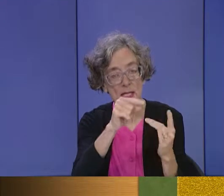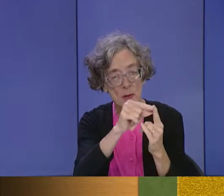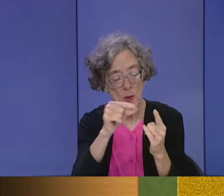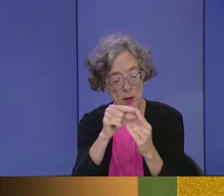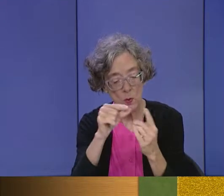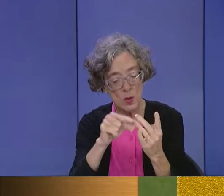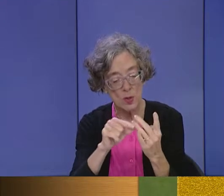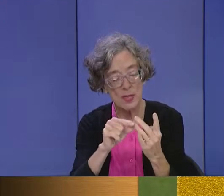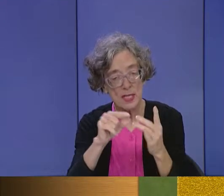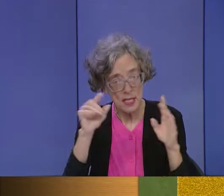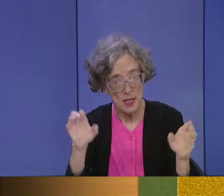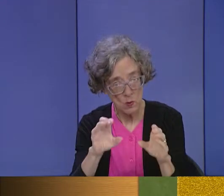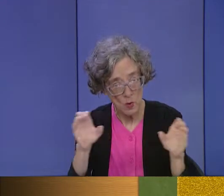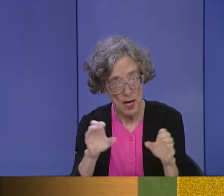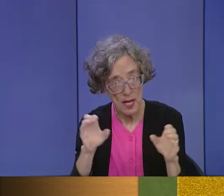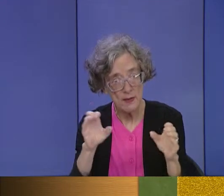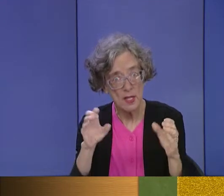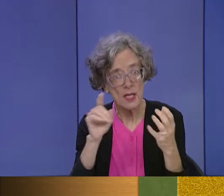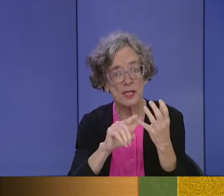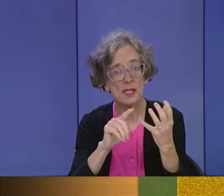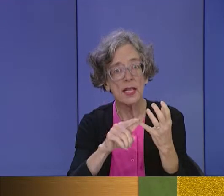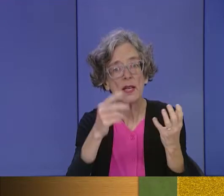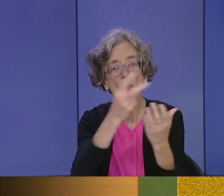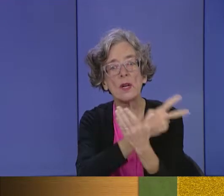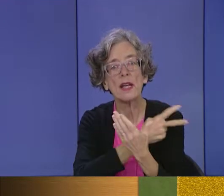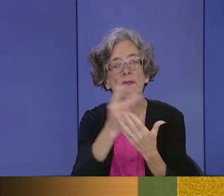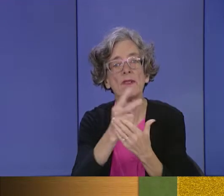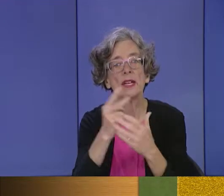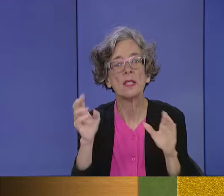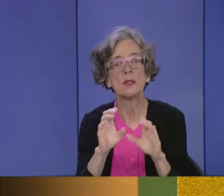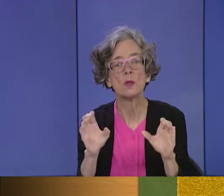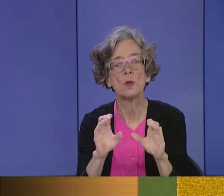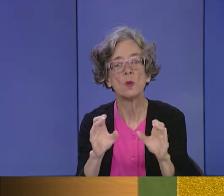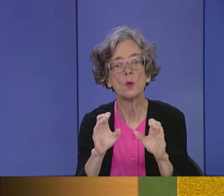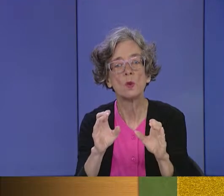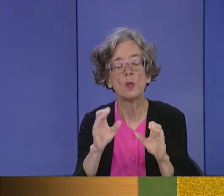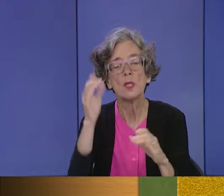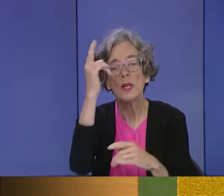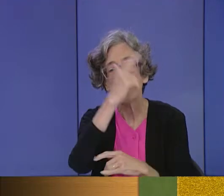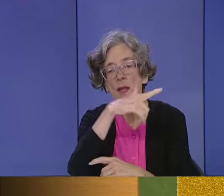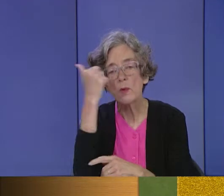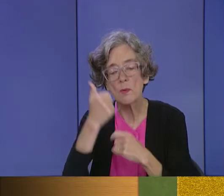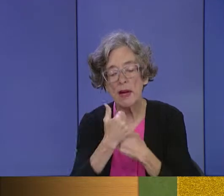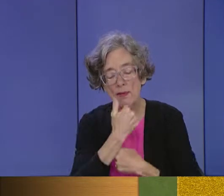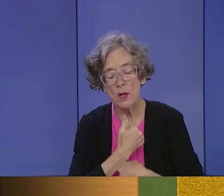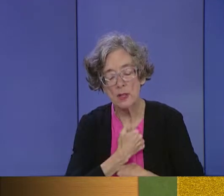thoughts and in my words, in what I have done and what I have failed to do,